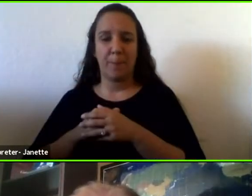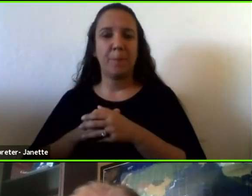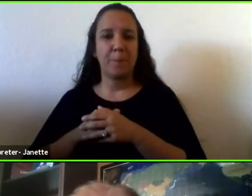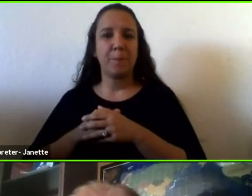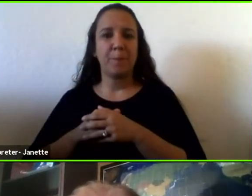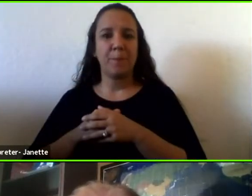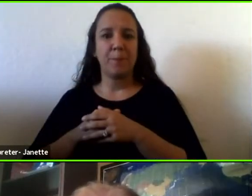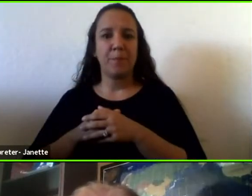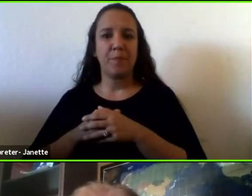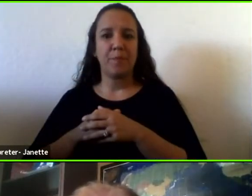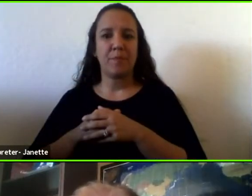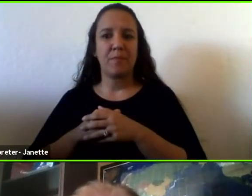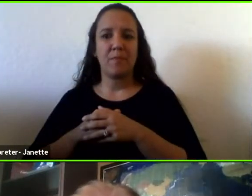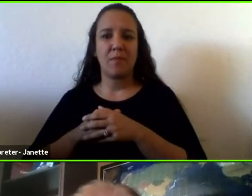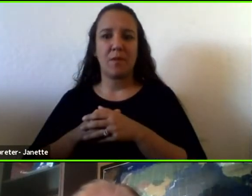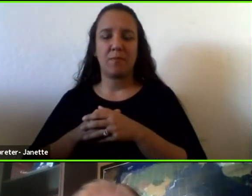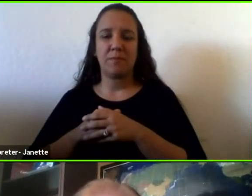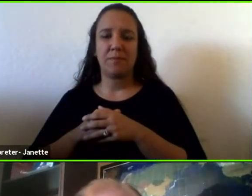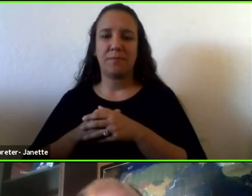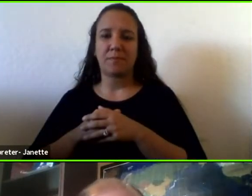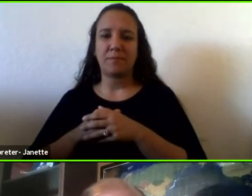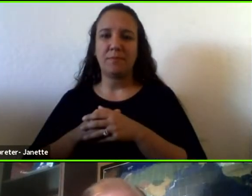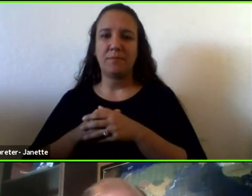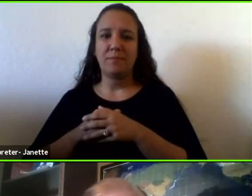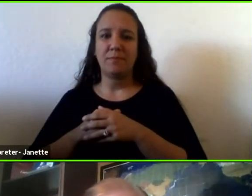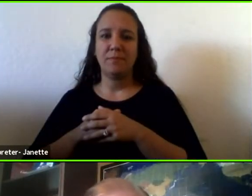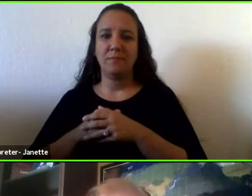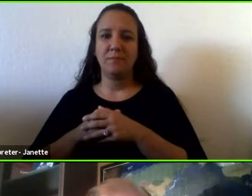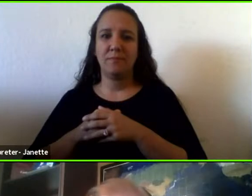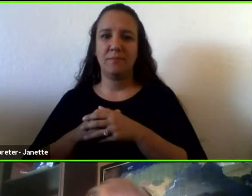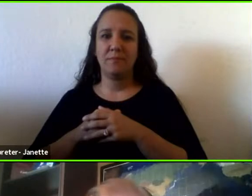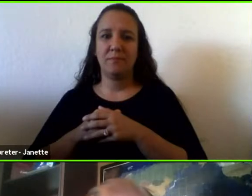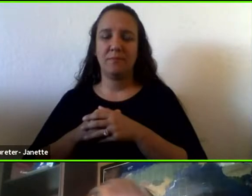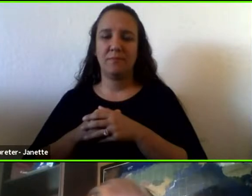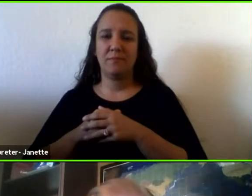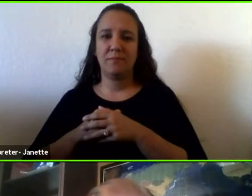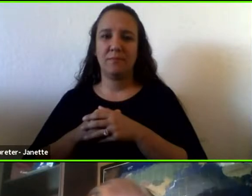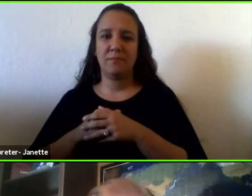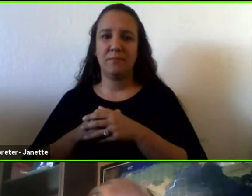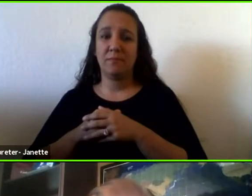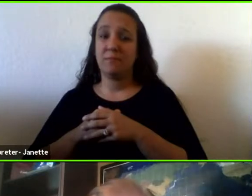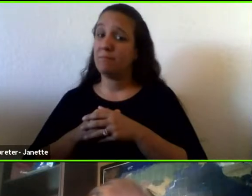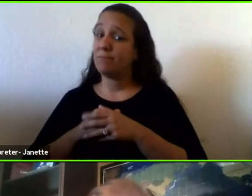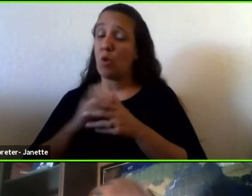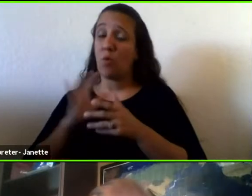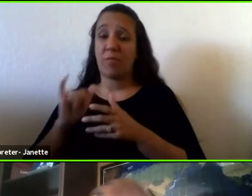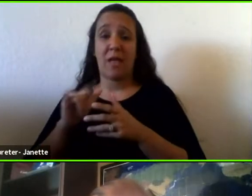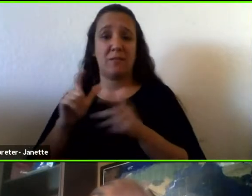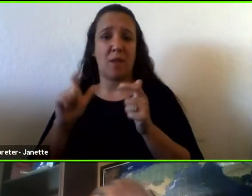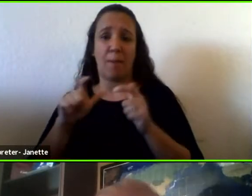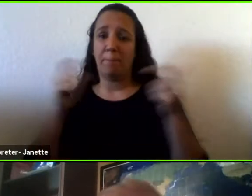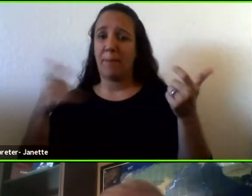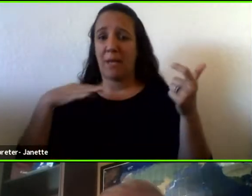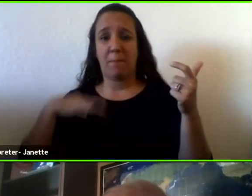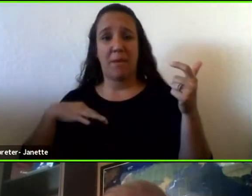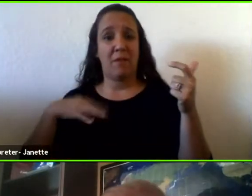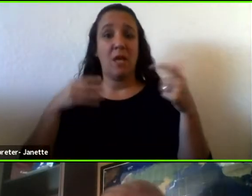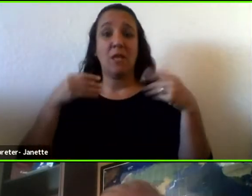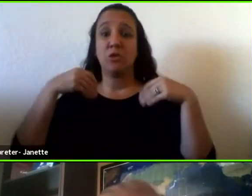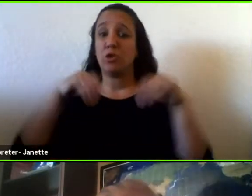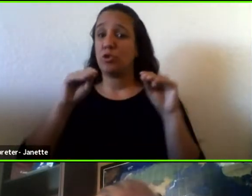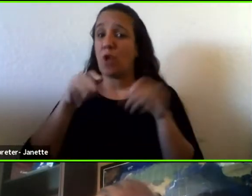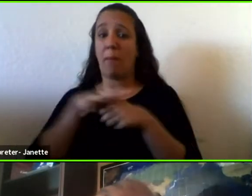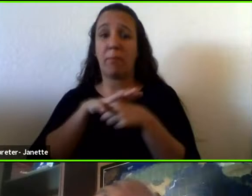have to do is just take advantage of it. So I think that's one of the main benefits. Shop local. Shop local, support your